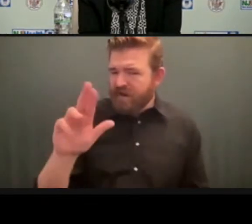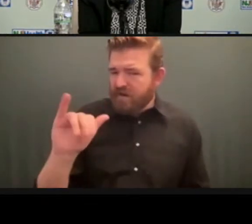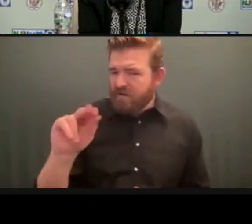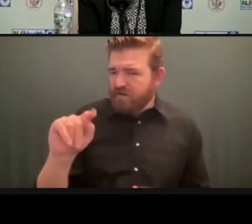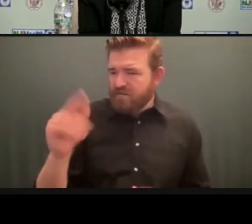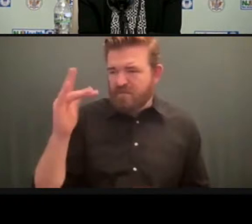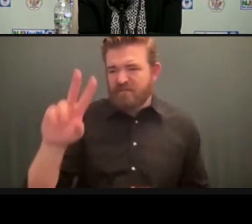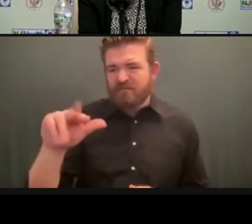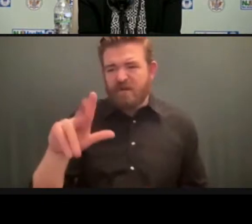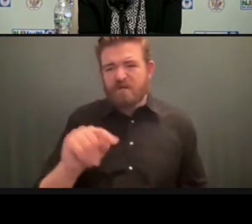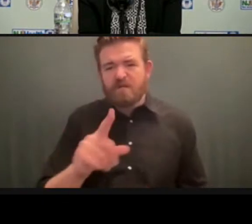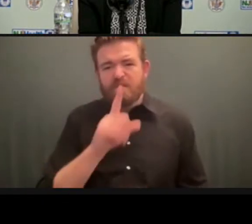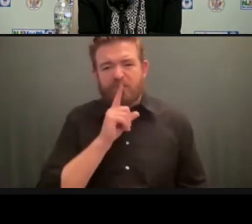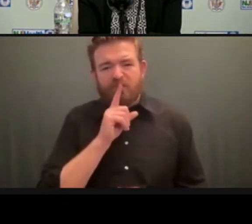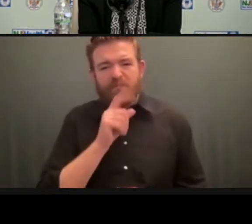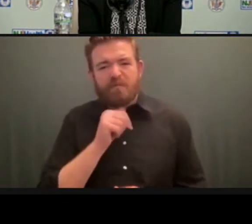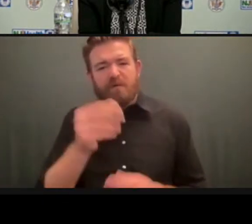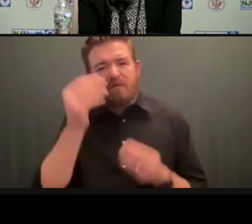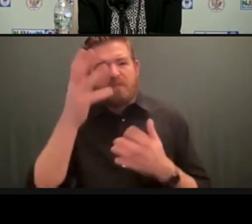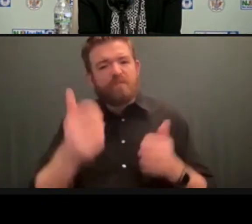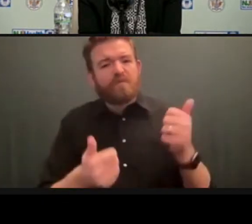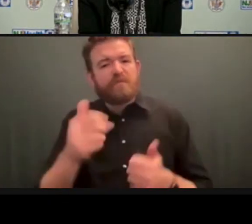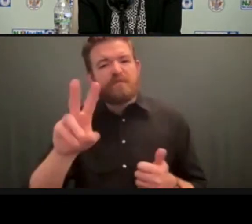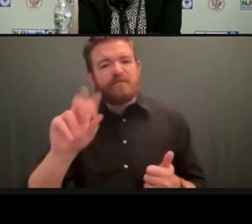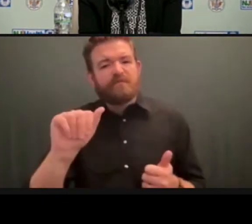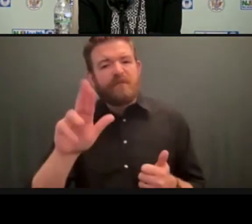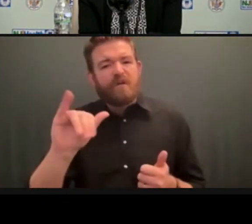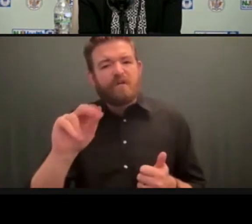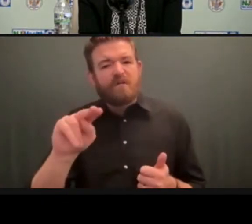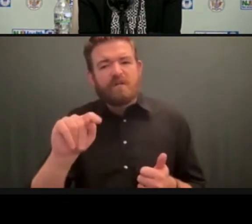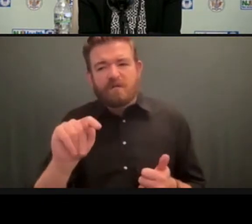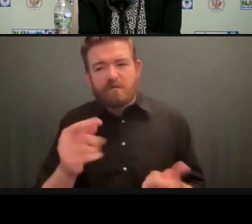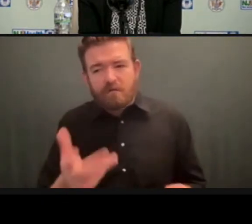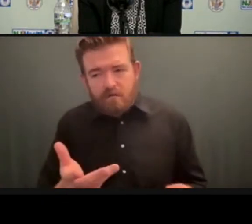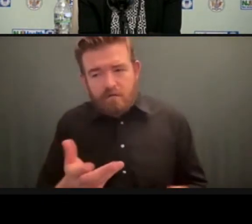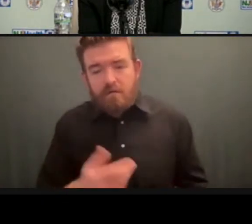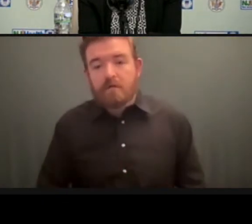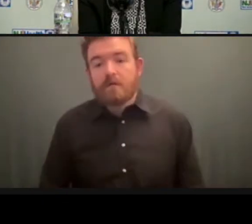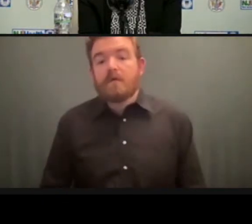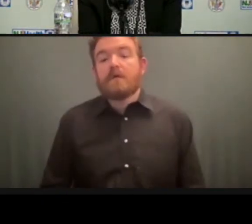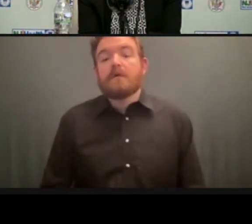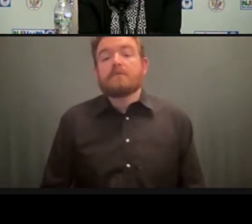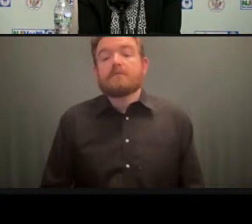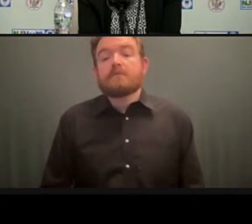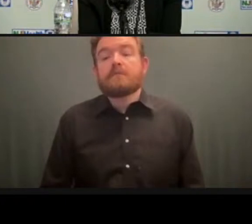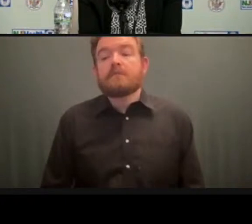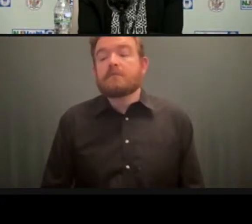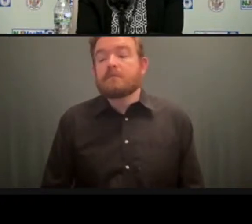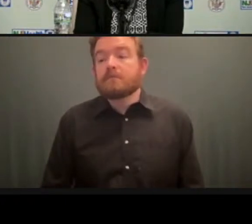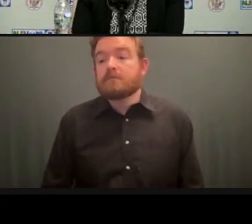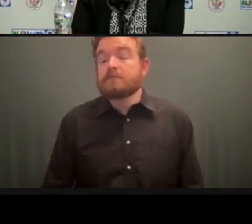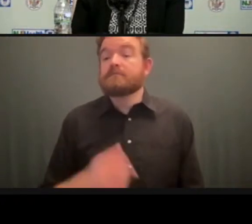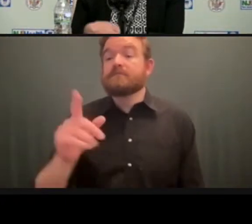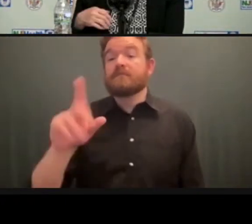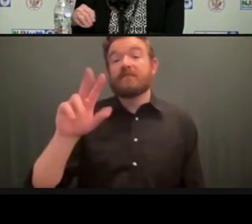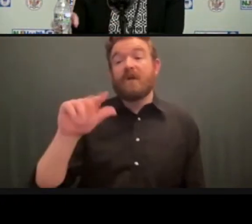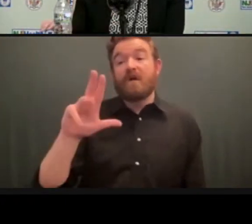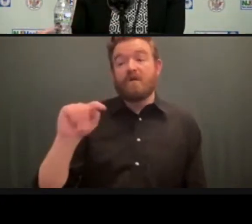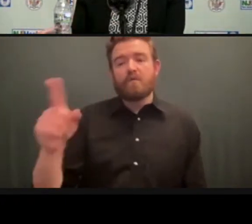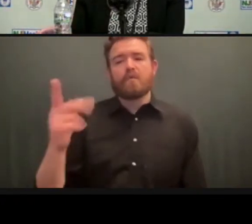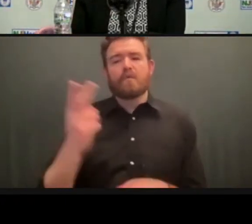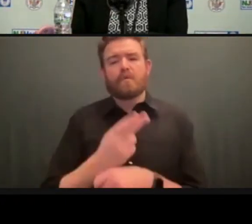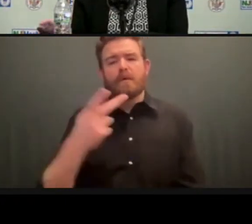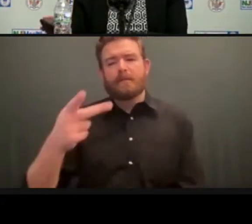Sure. Vault, like the vast majority of clinical laboratories out there, are running a PCR test, meaning they're running a test to see whether you